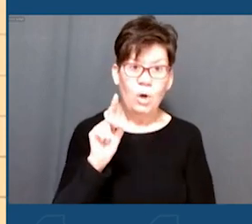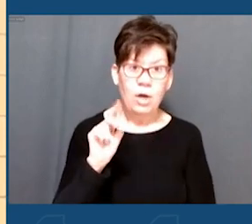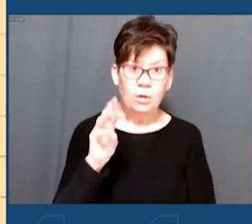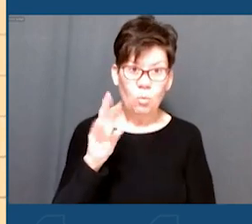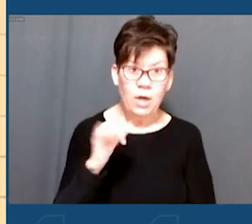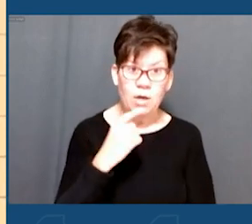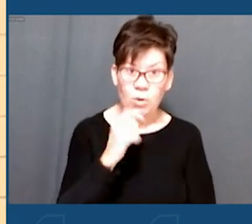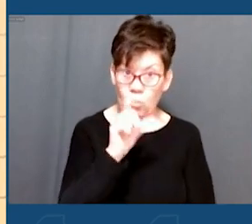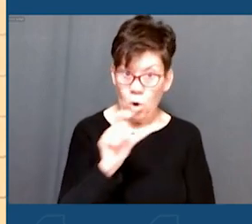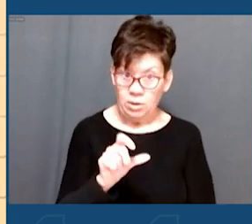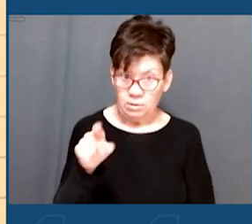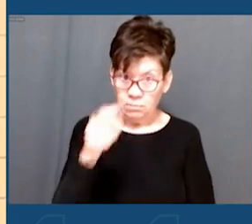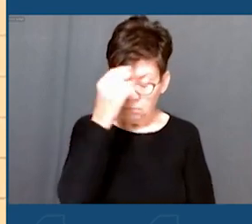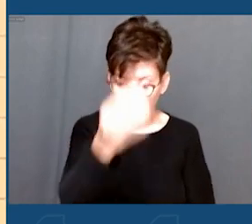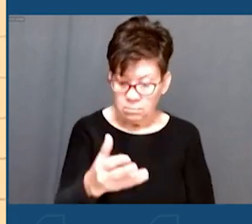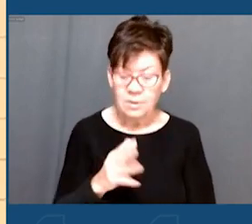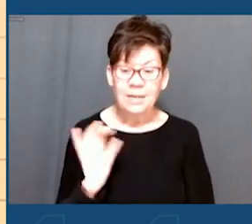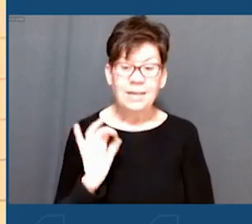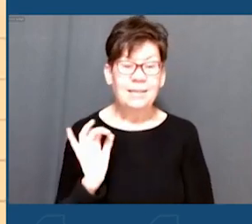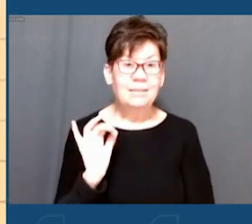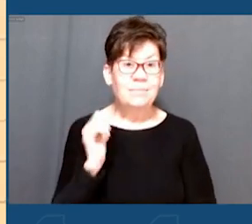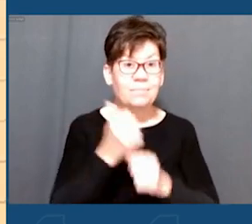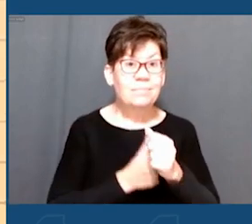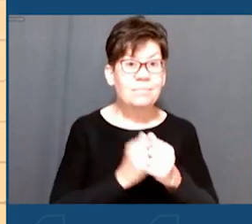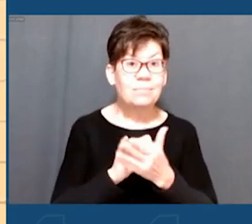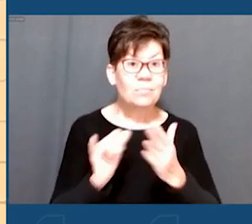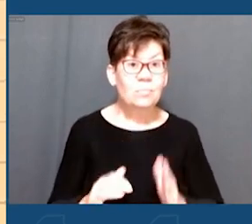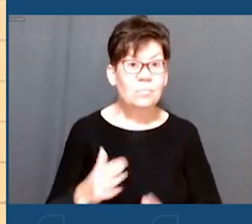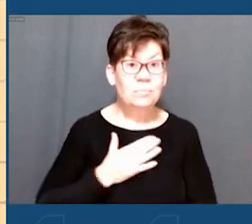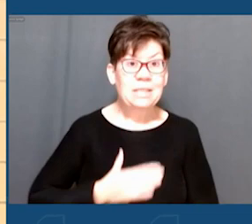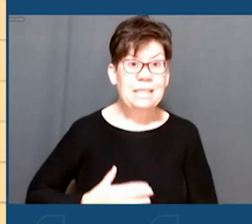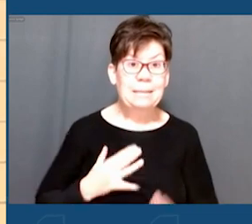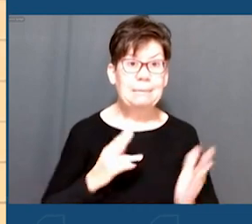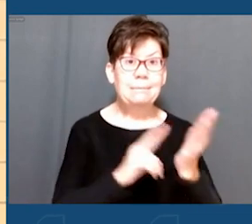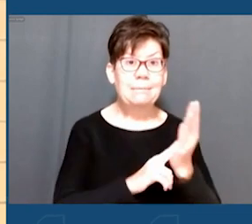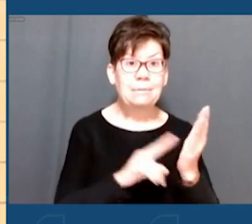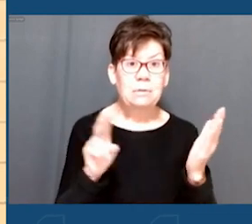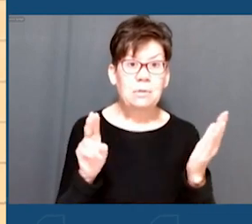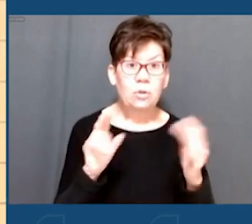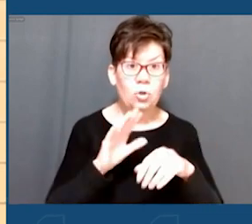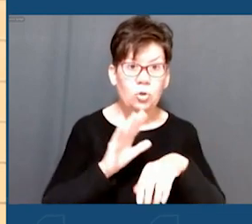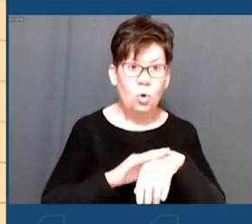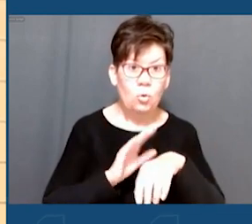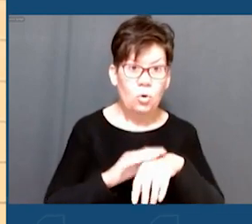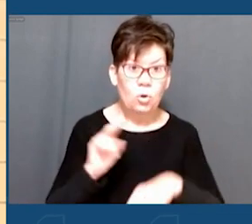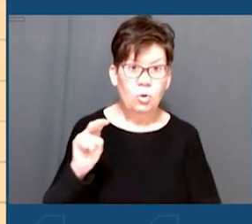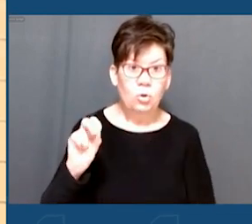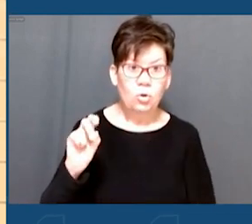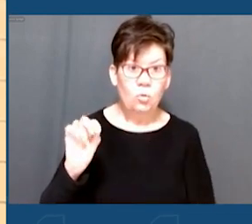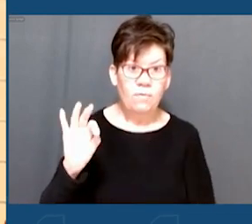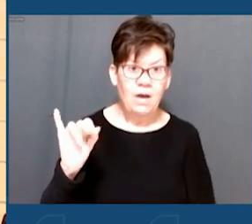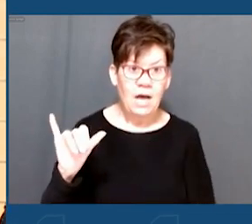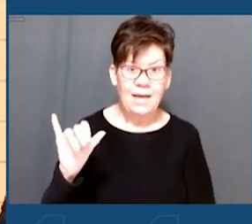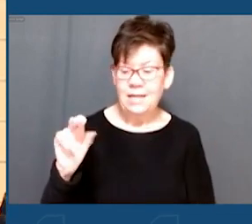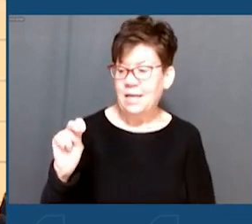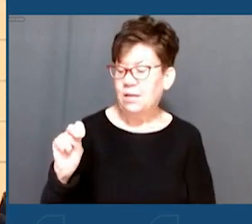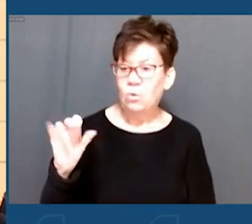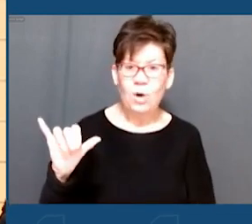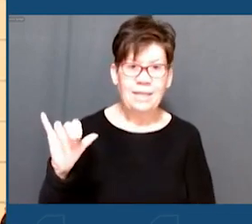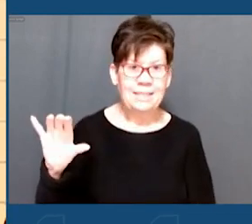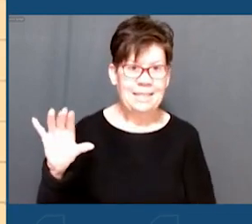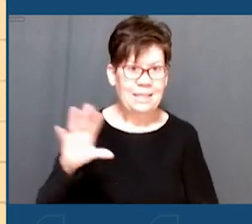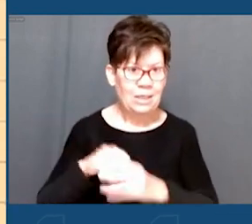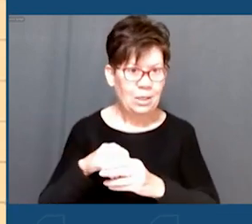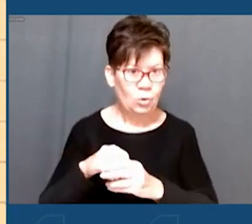always urge every New Yorker to sign up for Notify NYC. It's available in 14 languages, including American Sign Language. We have over 1